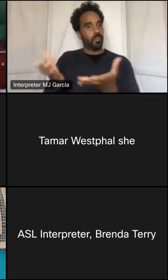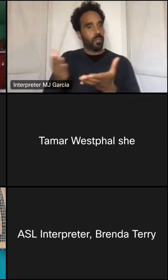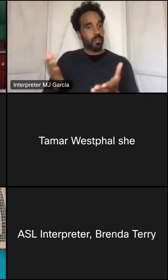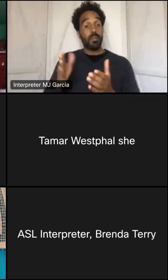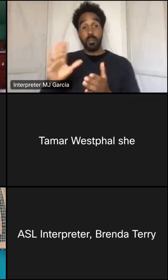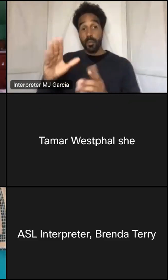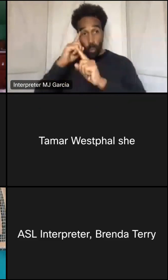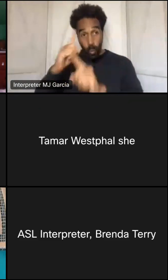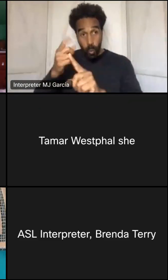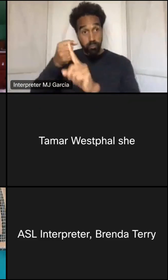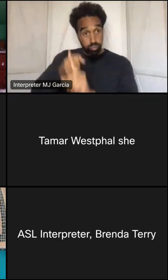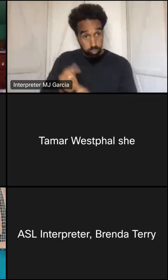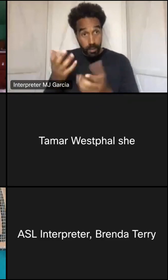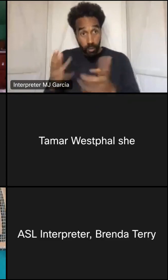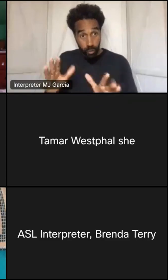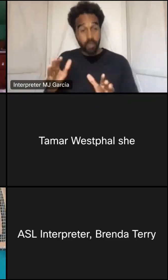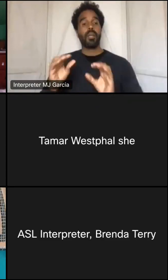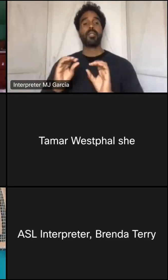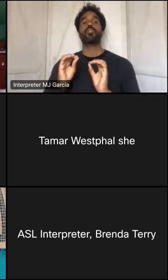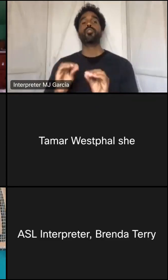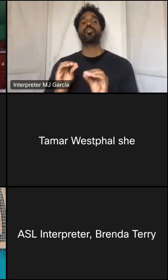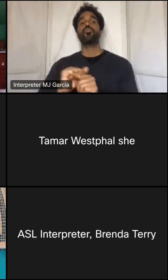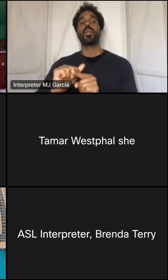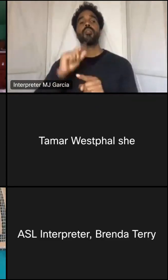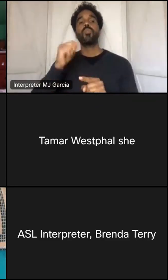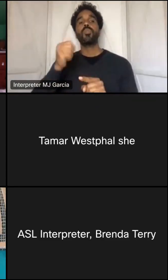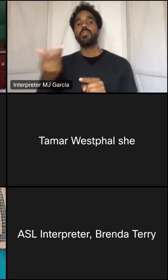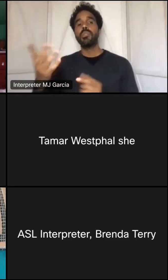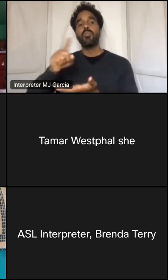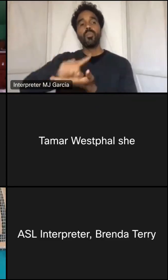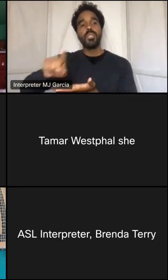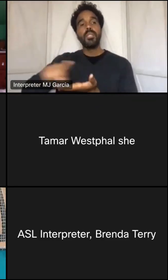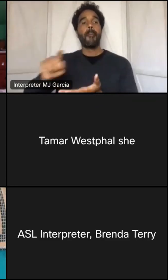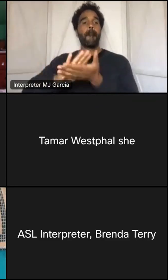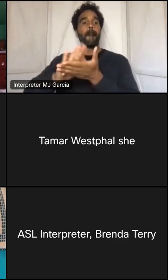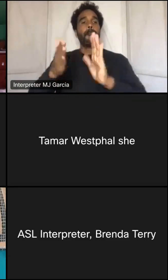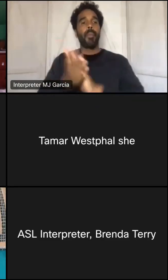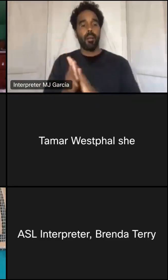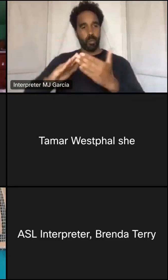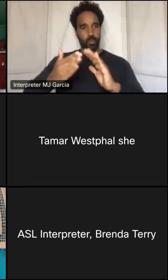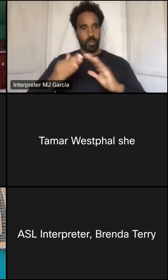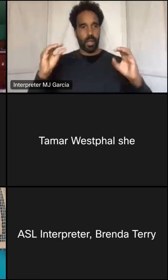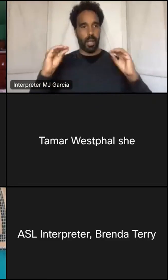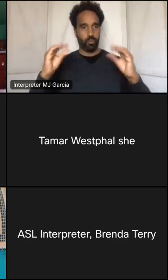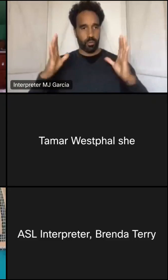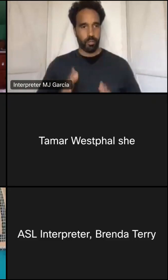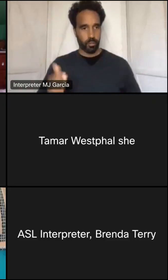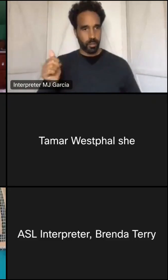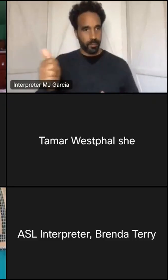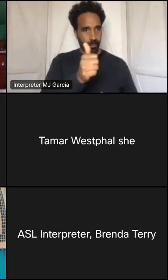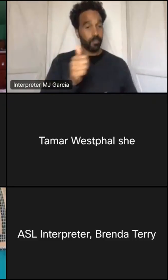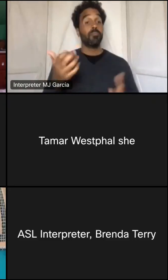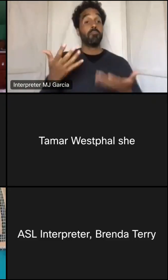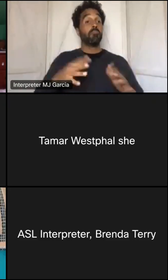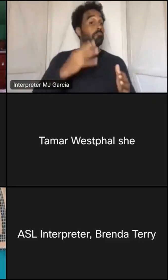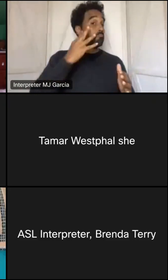trained for several weeks to become community educators. So after their training, they present in different types